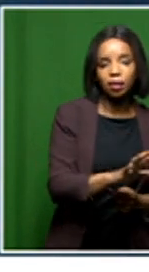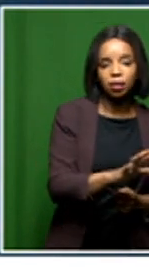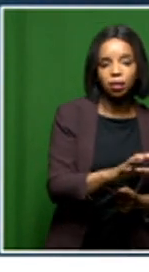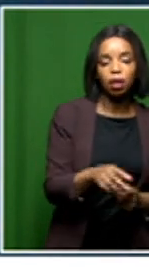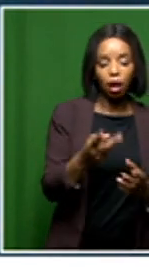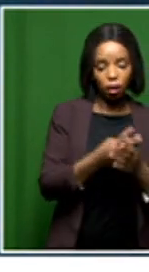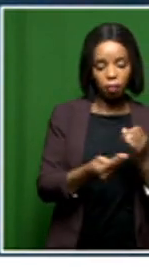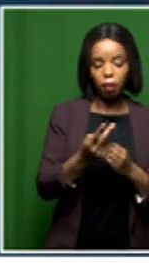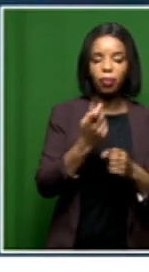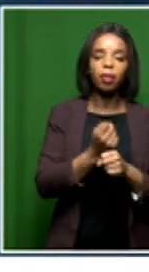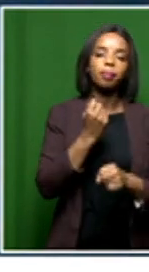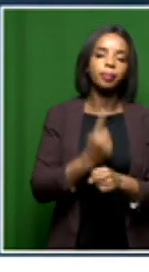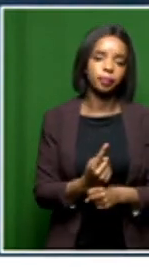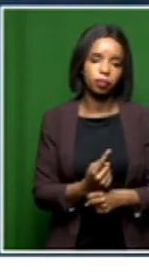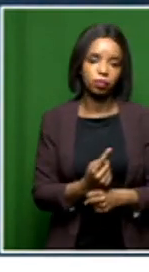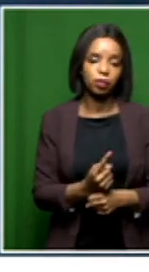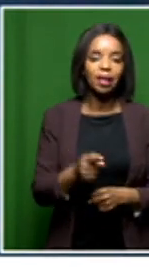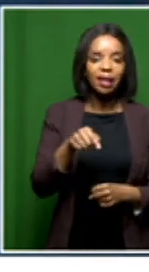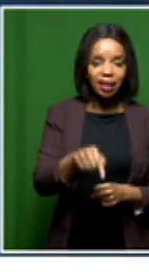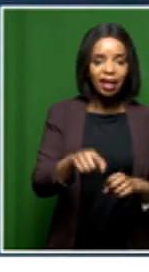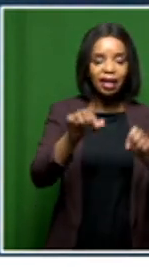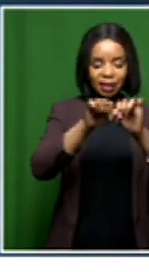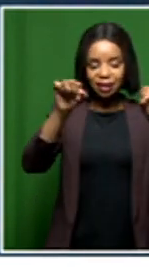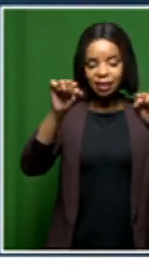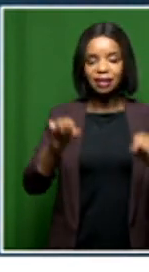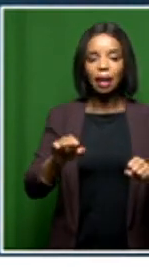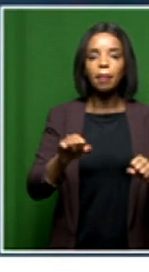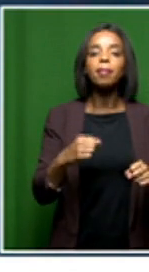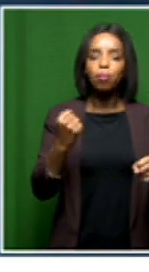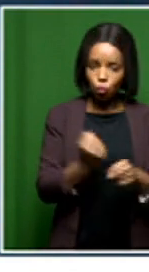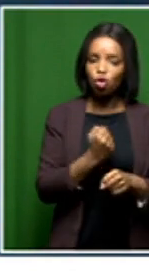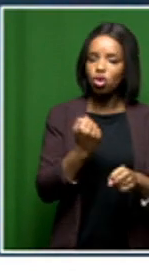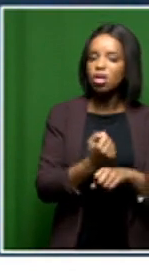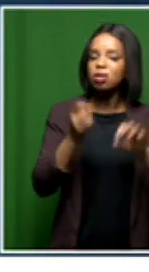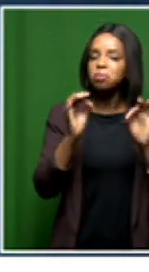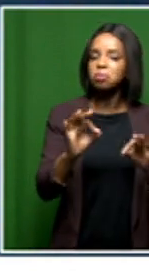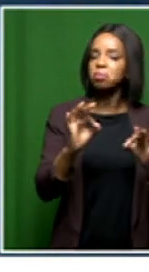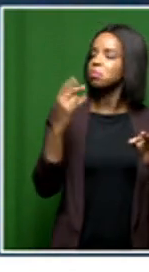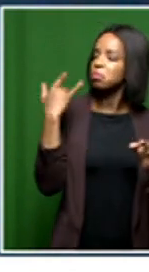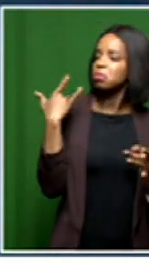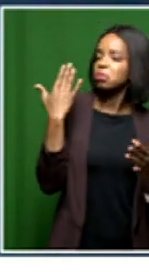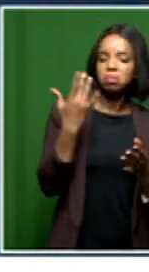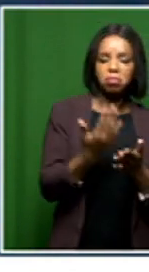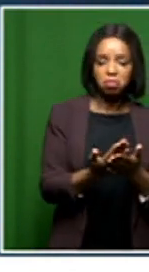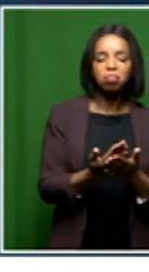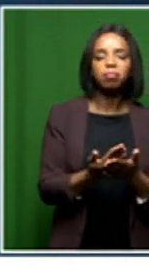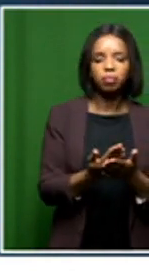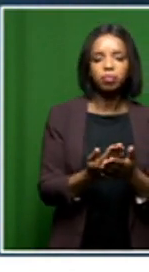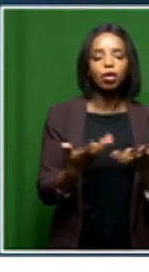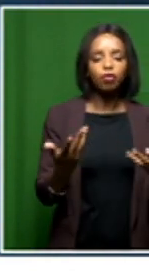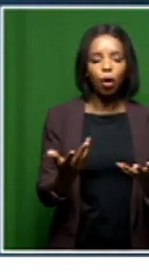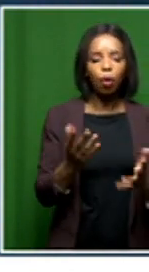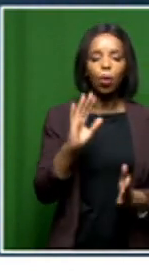the side of the Road Infringement Agency is that the system has been working. It has been able to play a key role in terms of